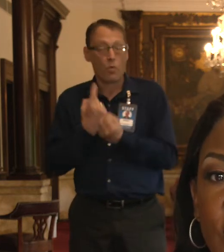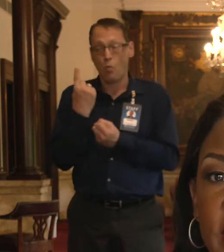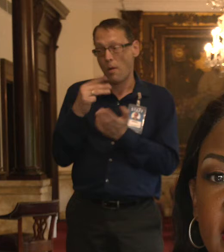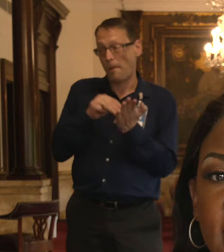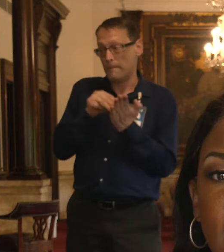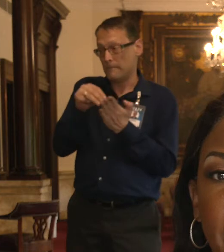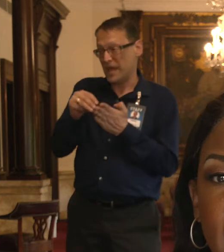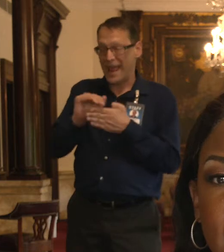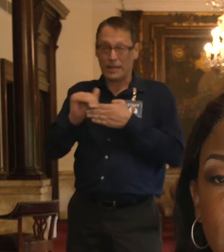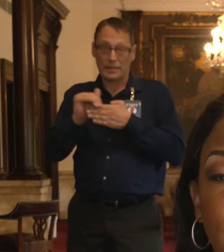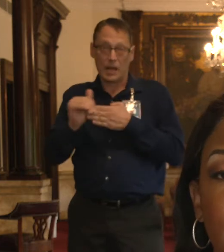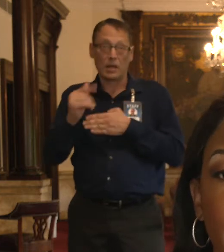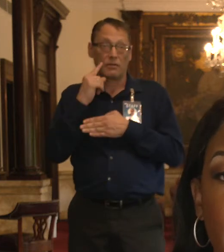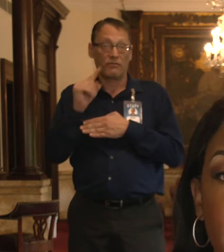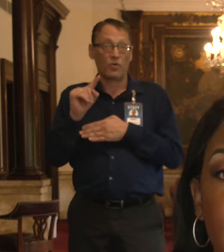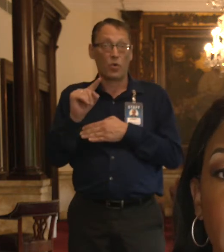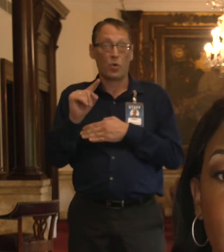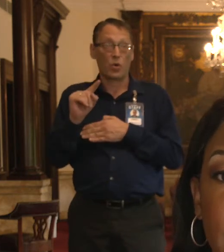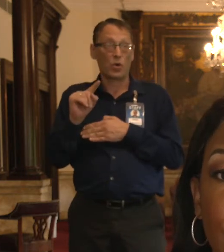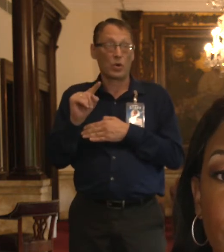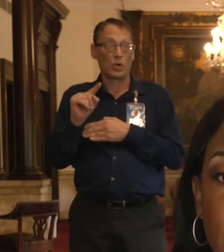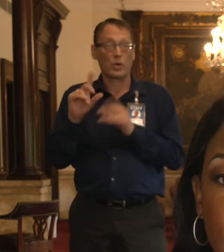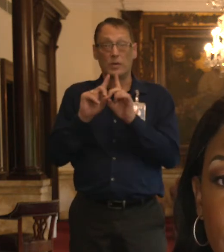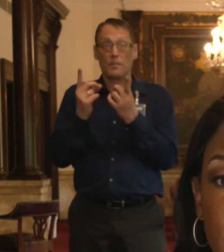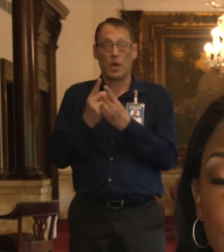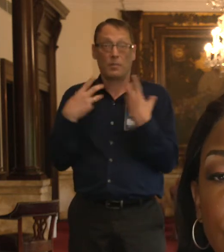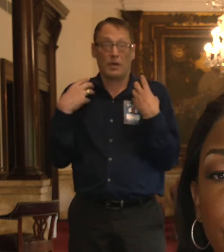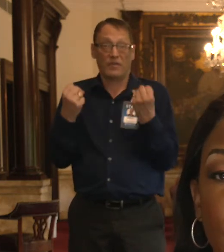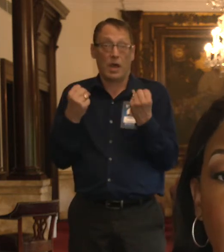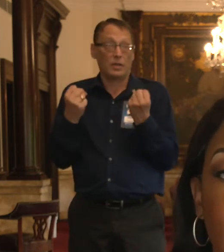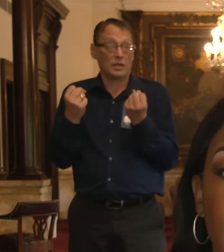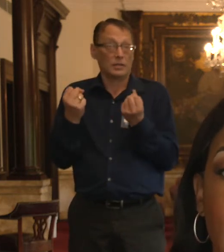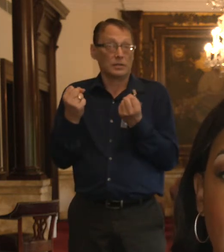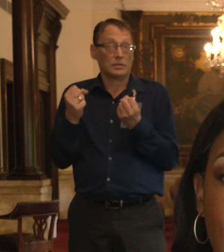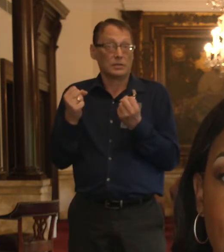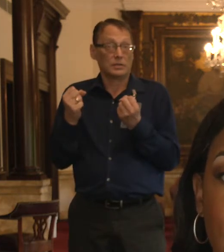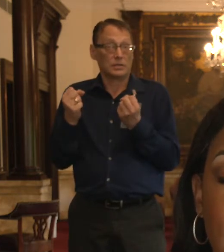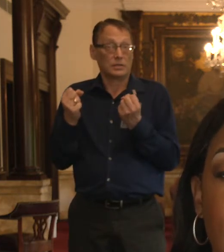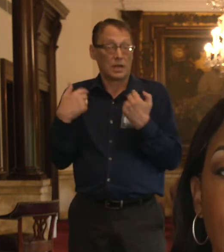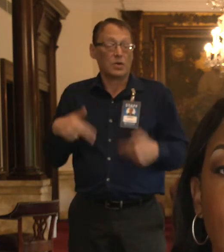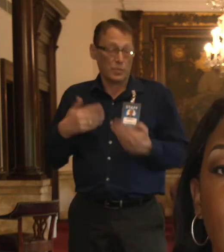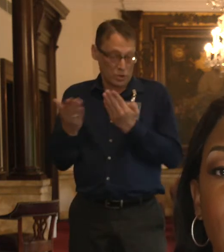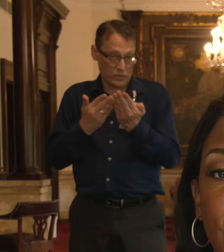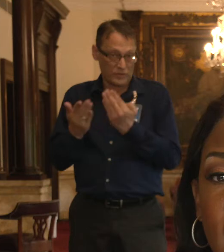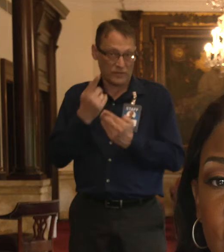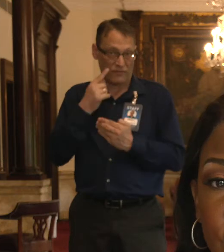towards increasing the capacity of the Department of Health and Human Services to support our unhoused,